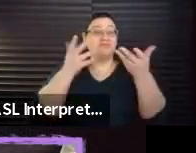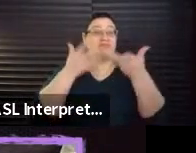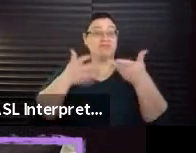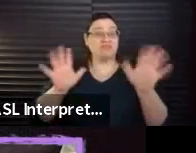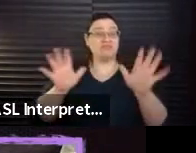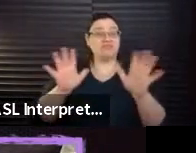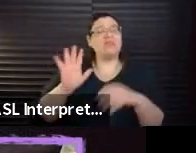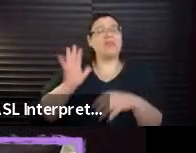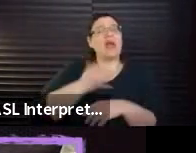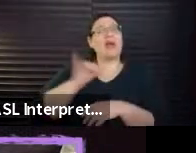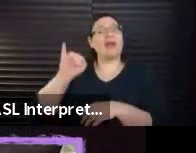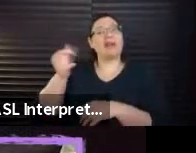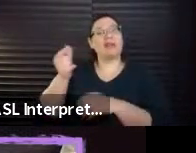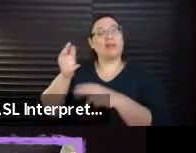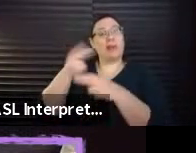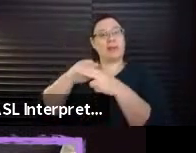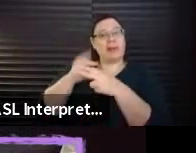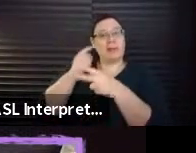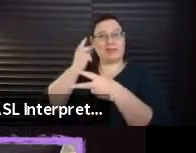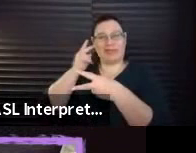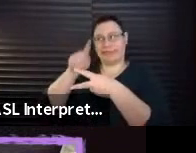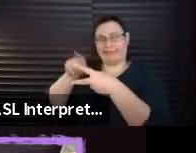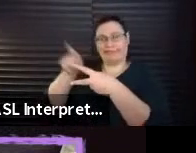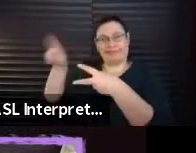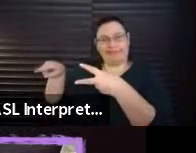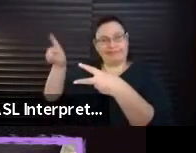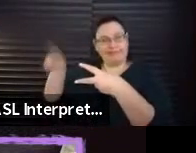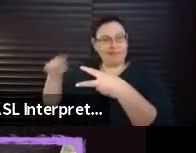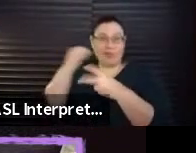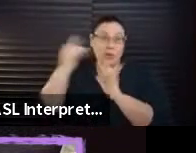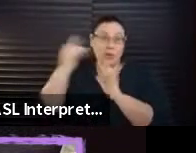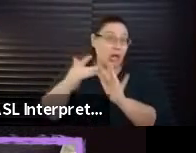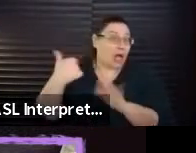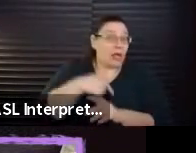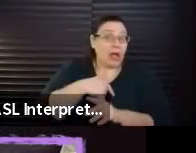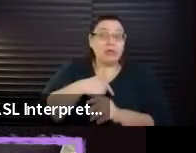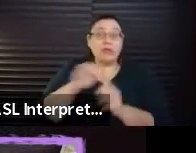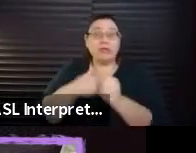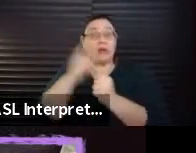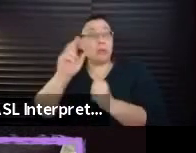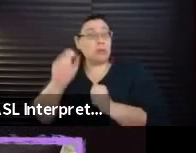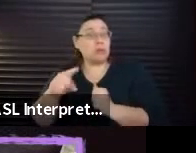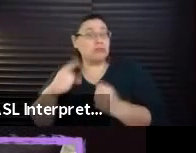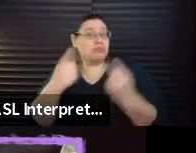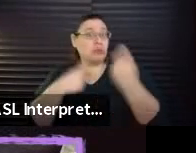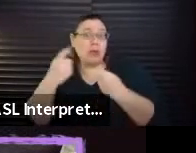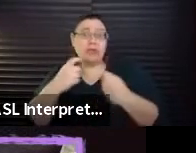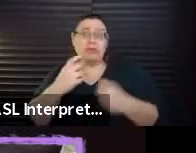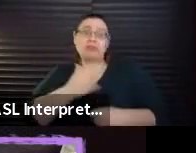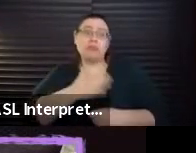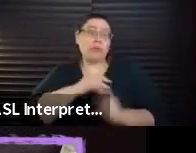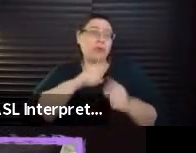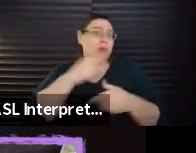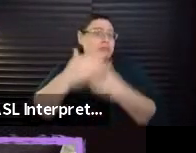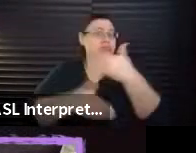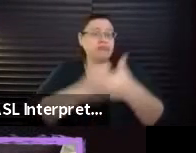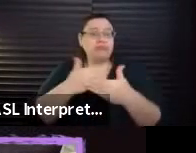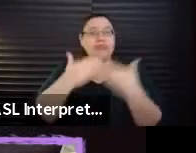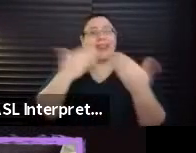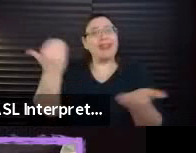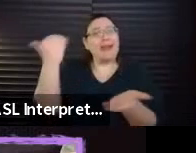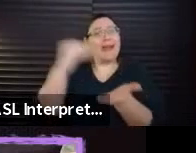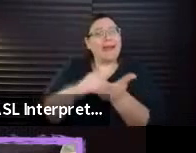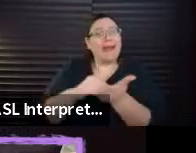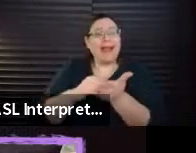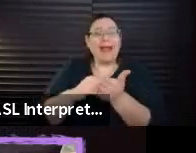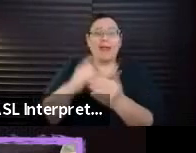want to get in touch with us or have any follow-up questions, we're more than happy to help. And thanks again for coming back for